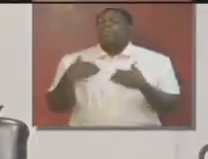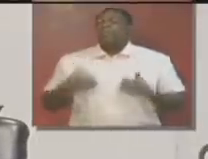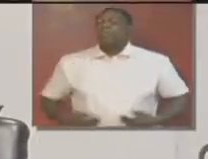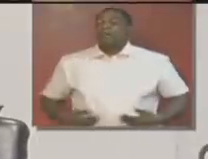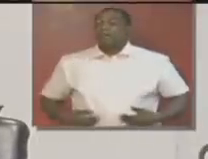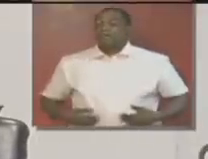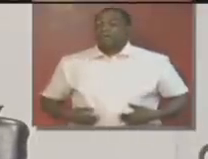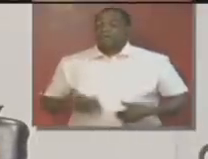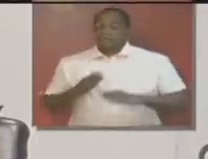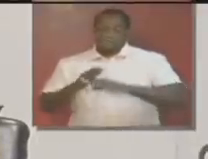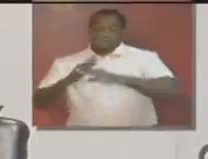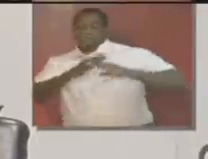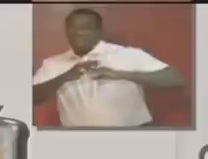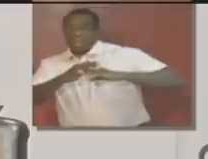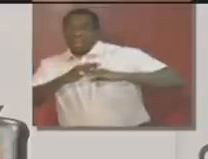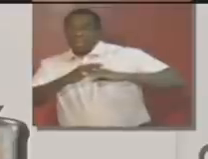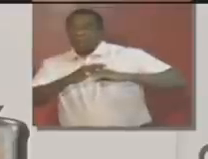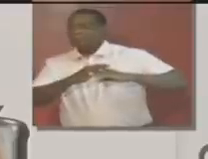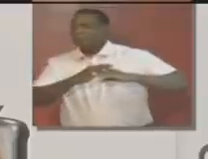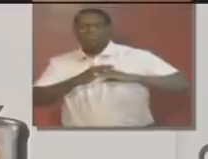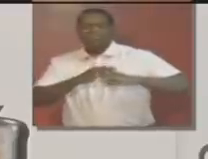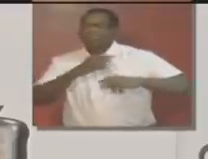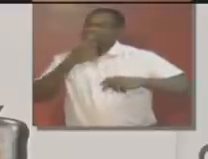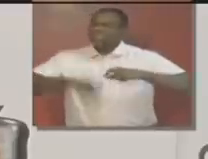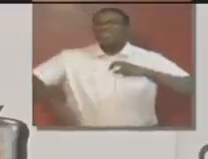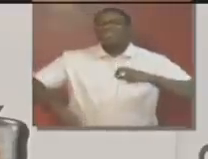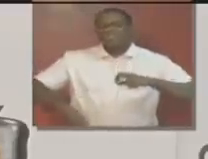Thanks for that. I just want to just answer that question.